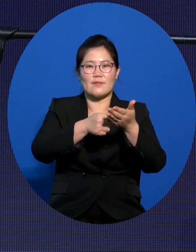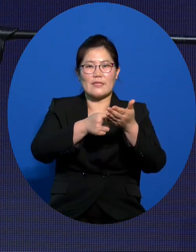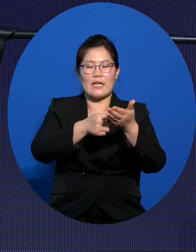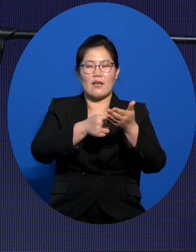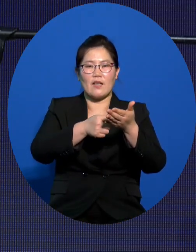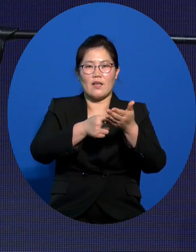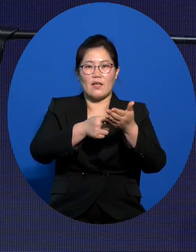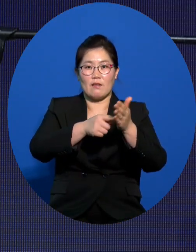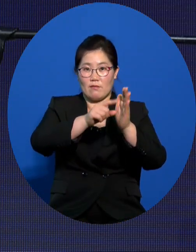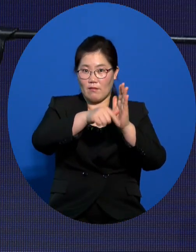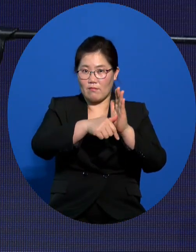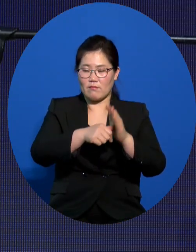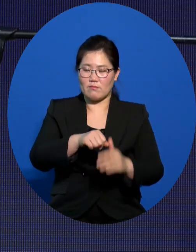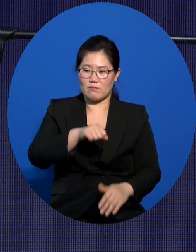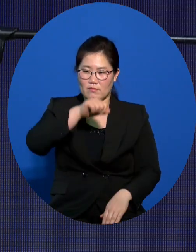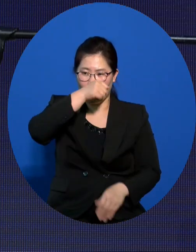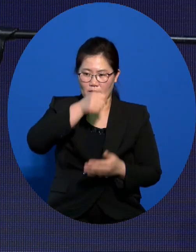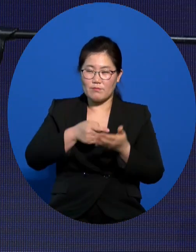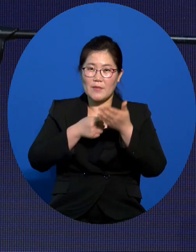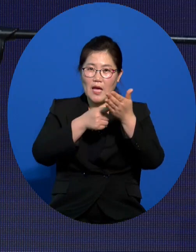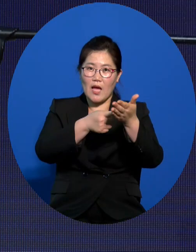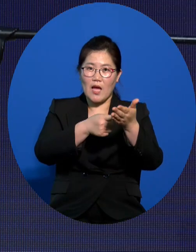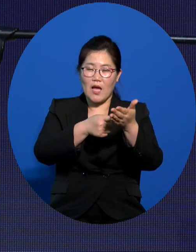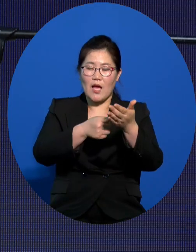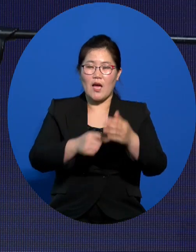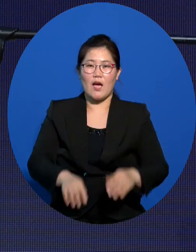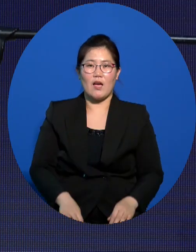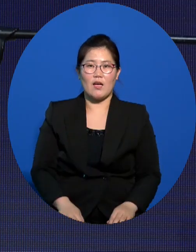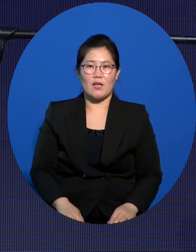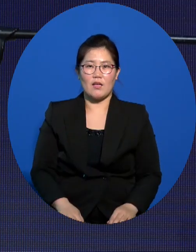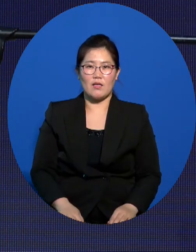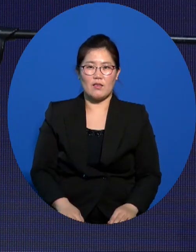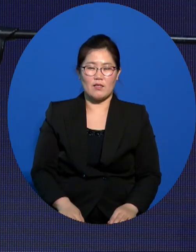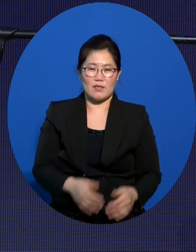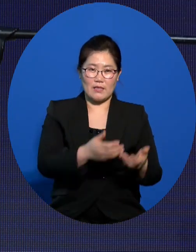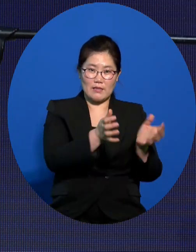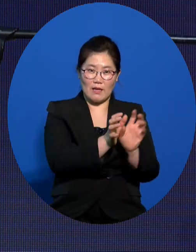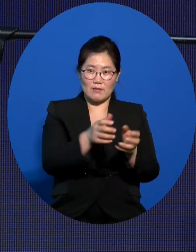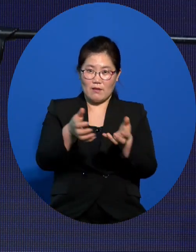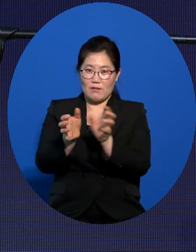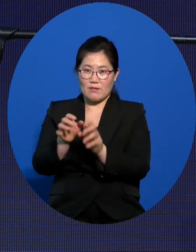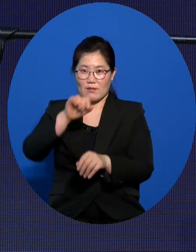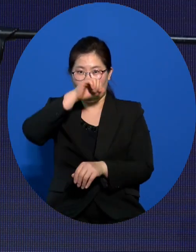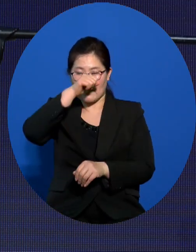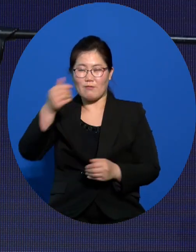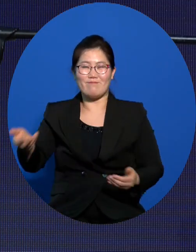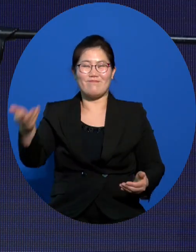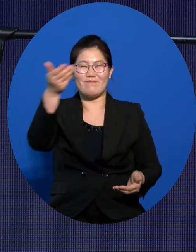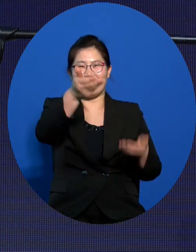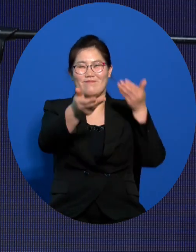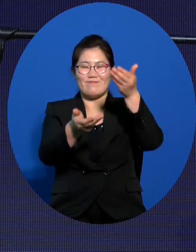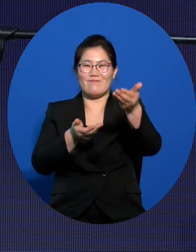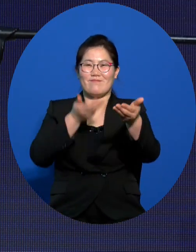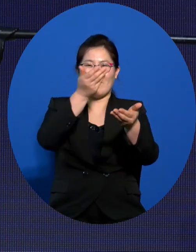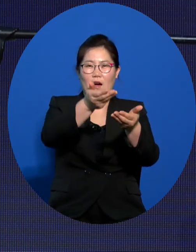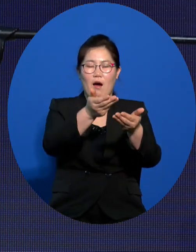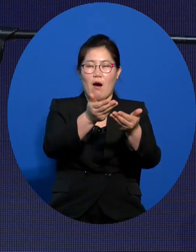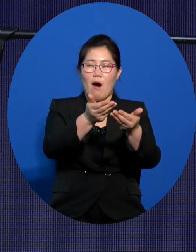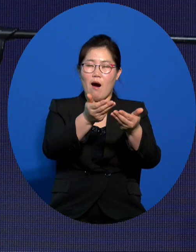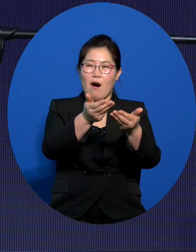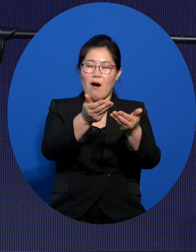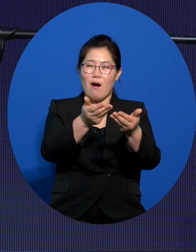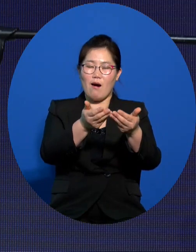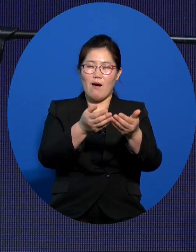the different organizations, disability organizations, request for budget to the